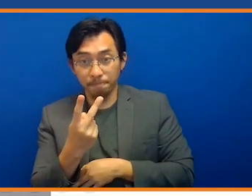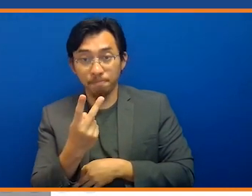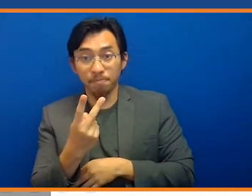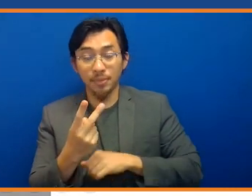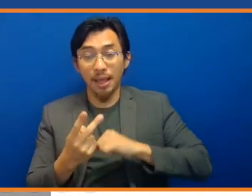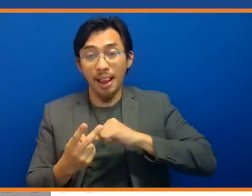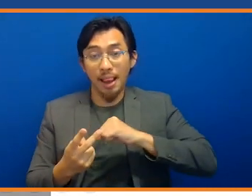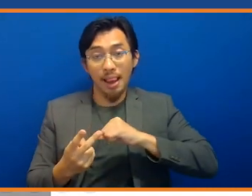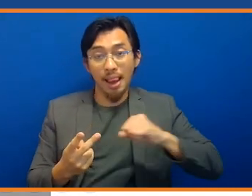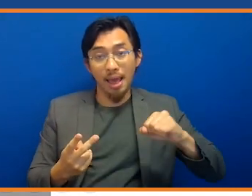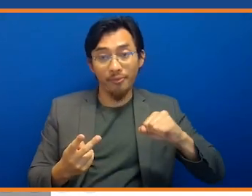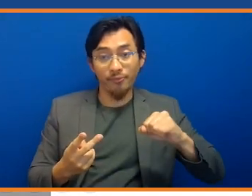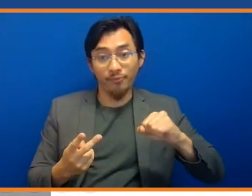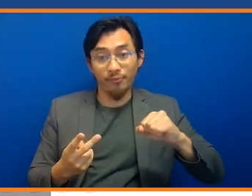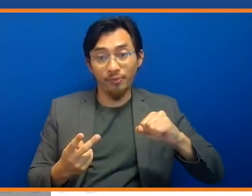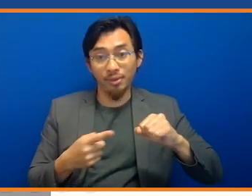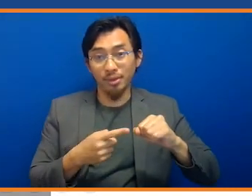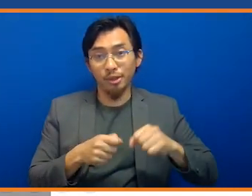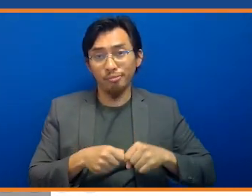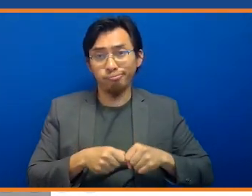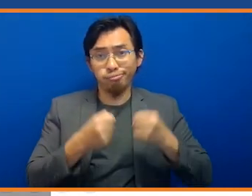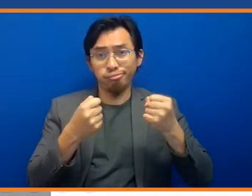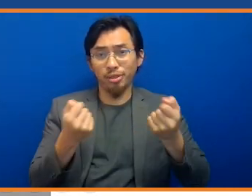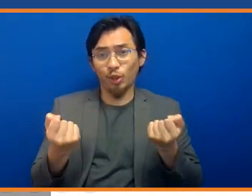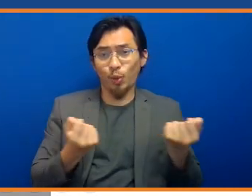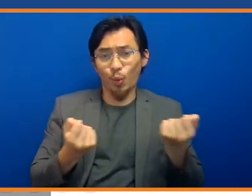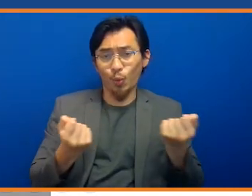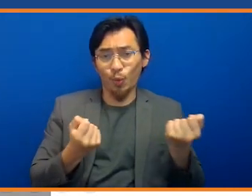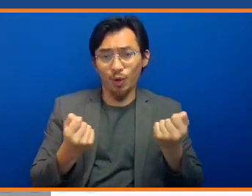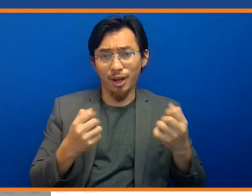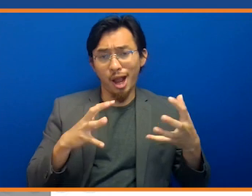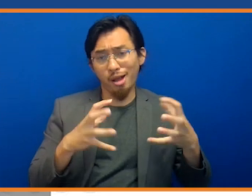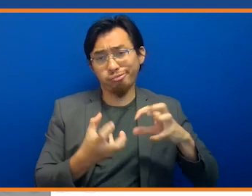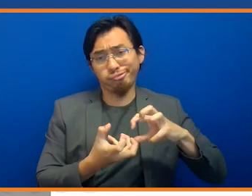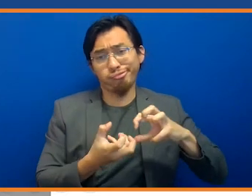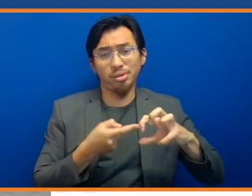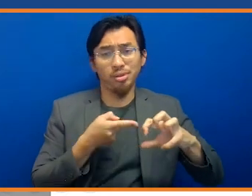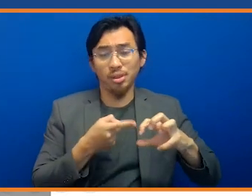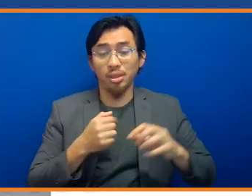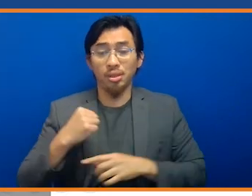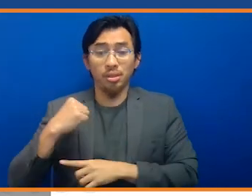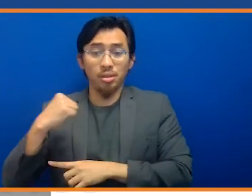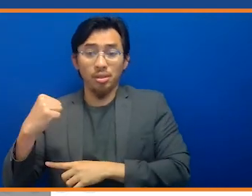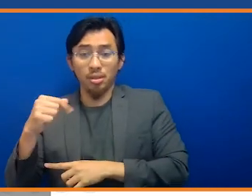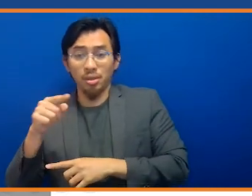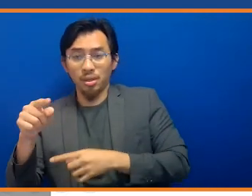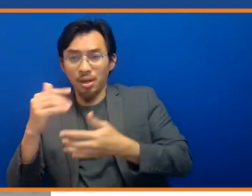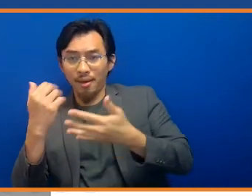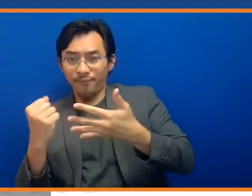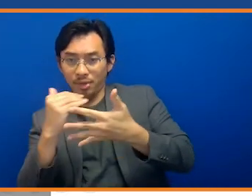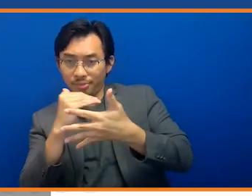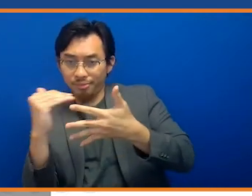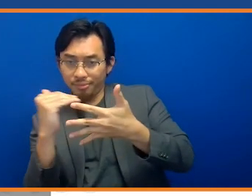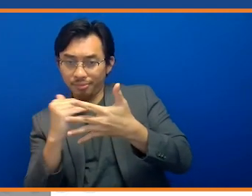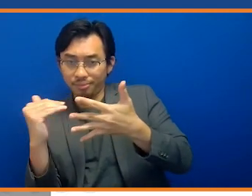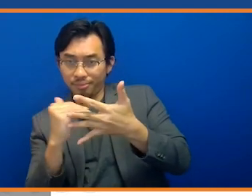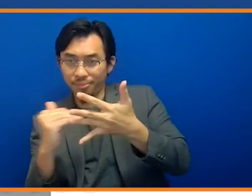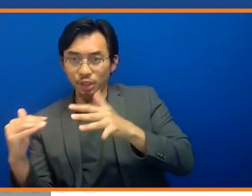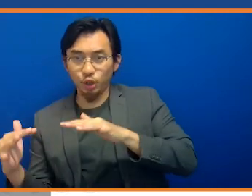the left hand side is the broken truck, and then on the right hand side is the layer of the tsunami